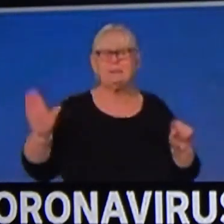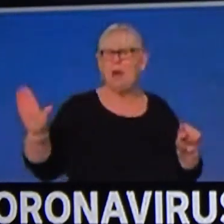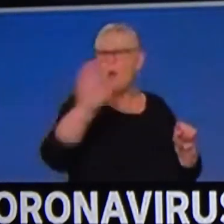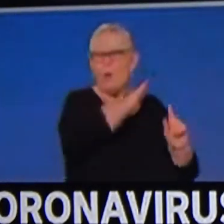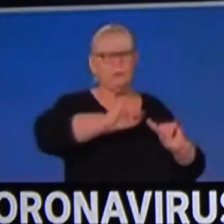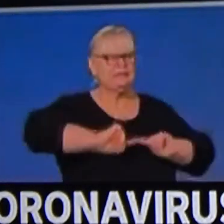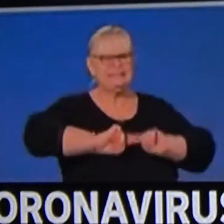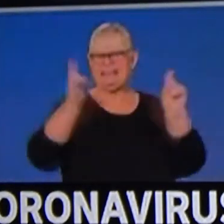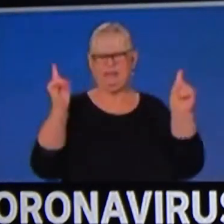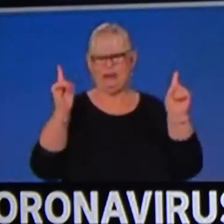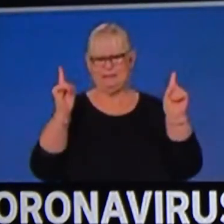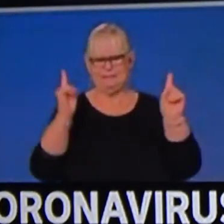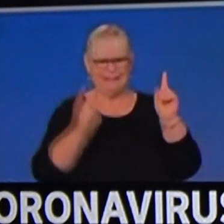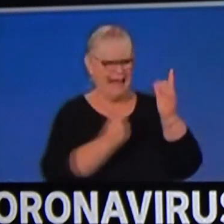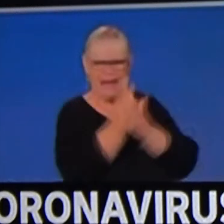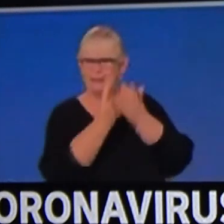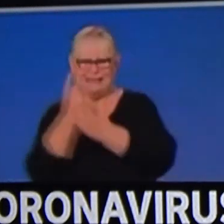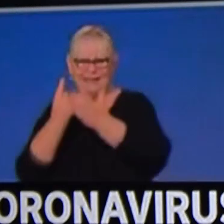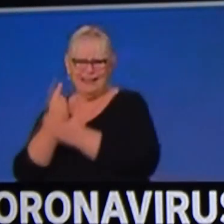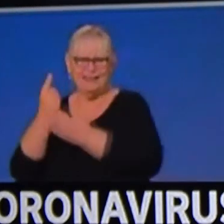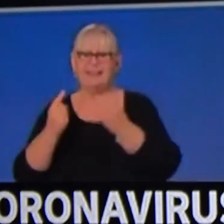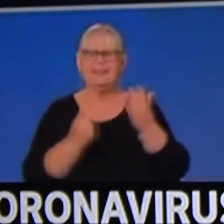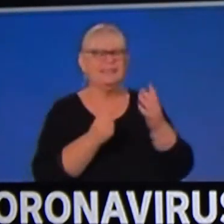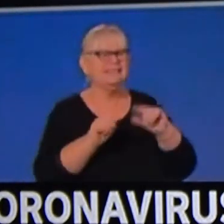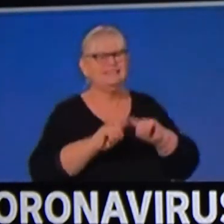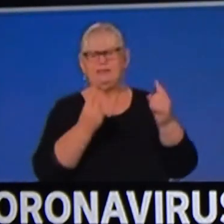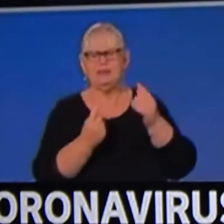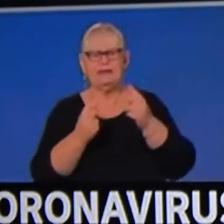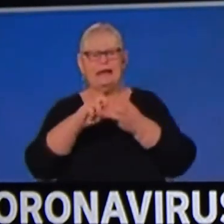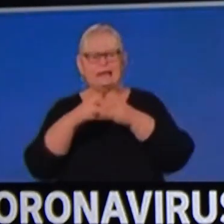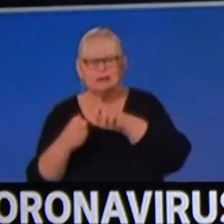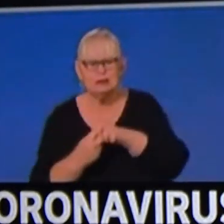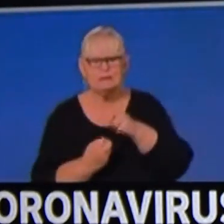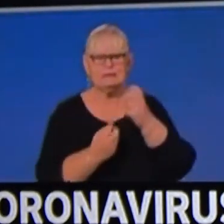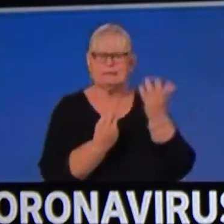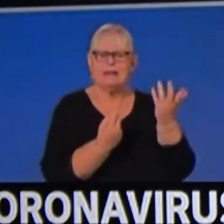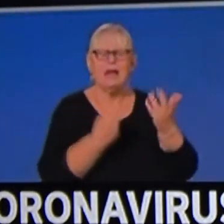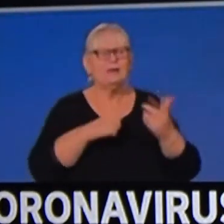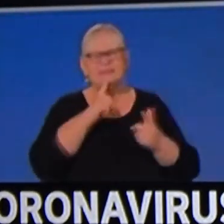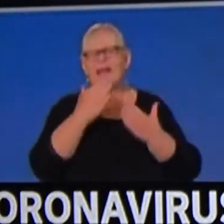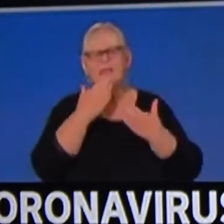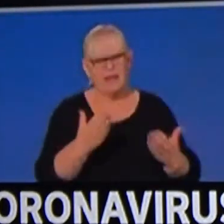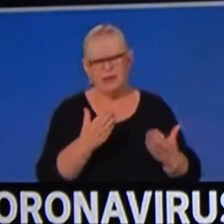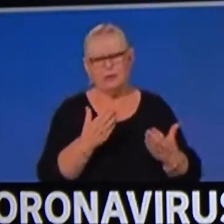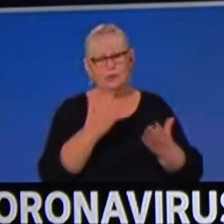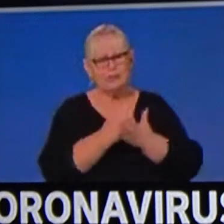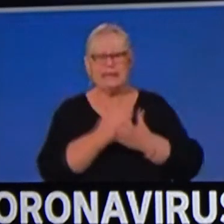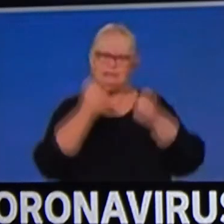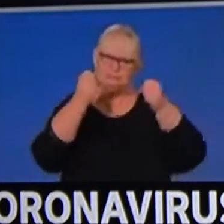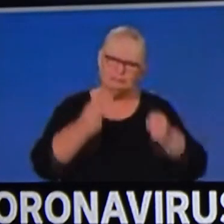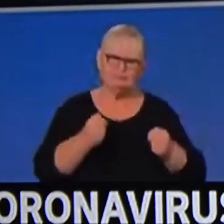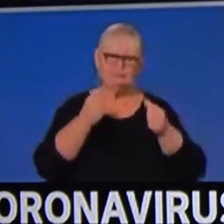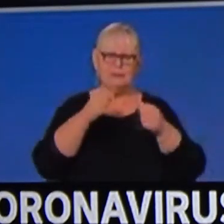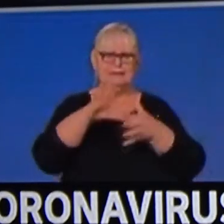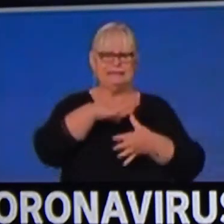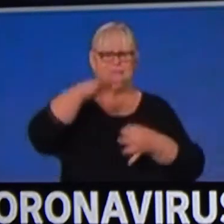different scenarios that they're facing at the moment, and I do want to thank them again very much for the spirit in which they remain so